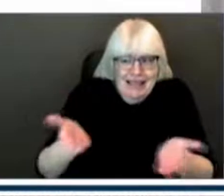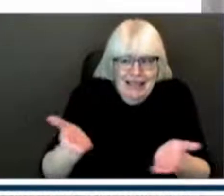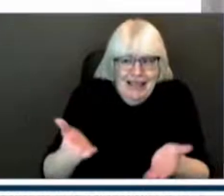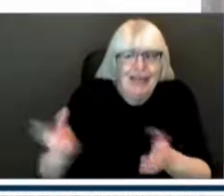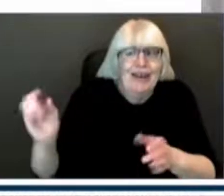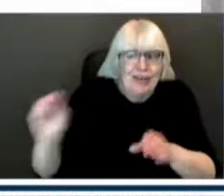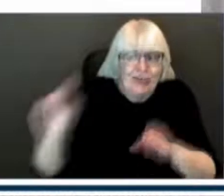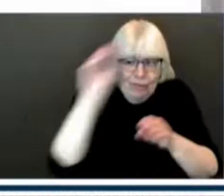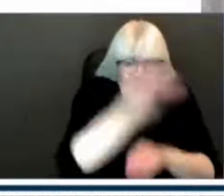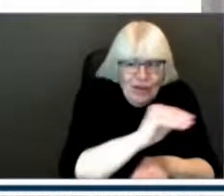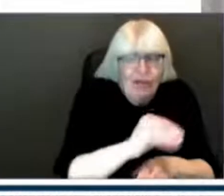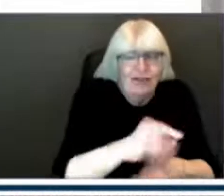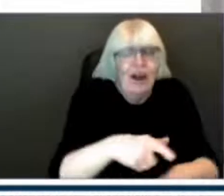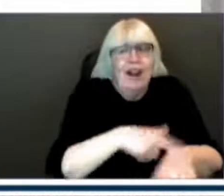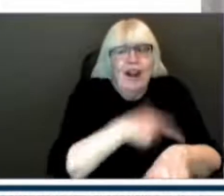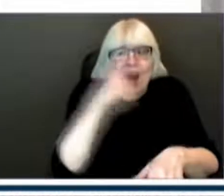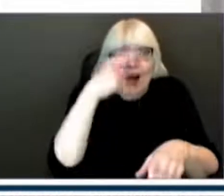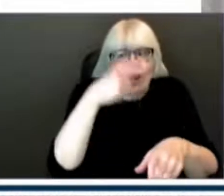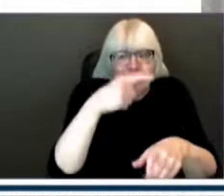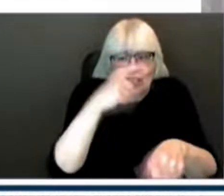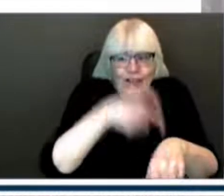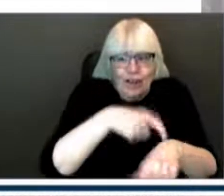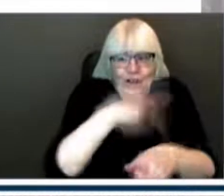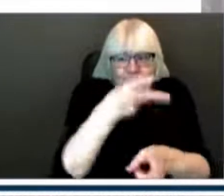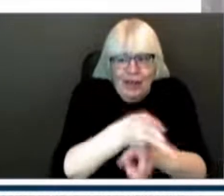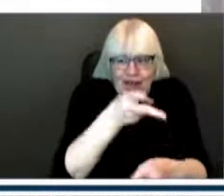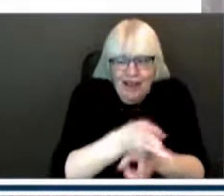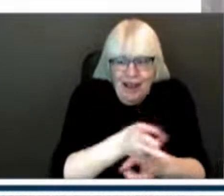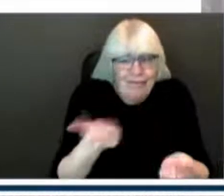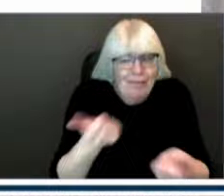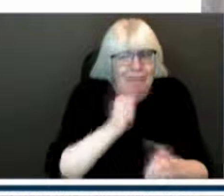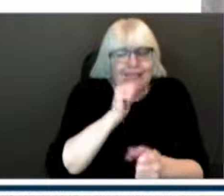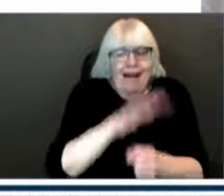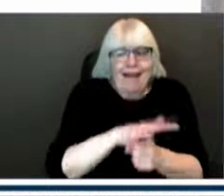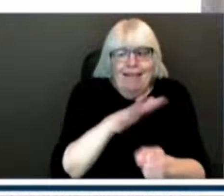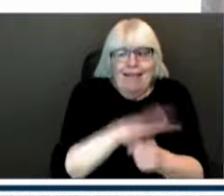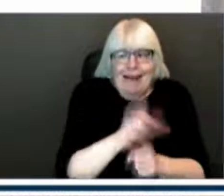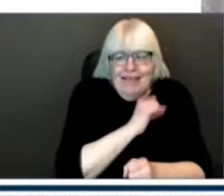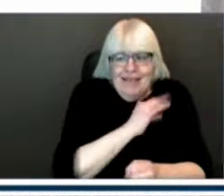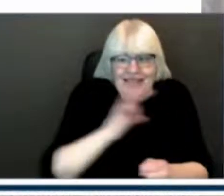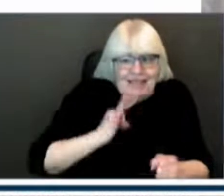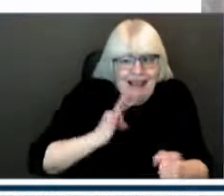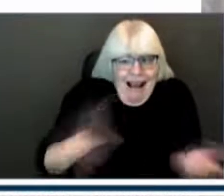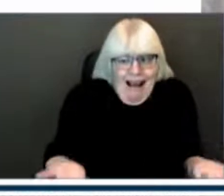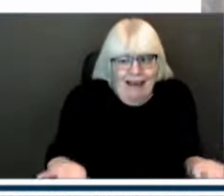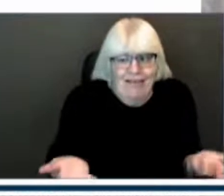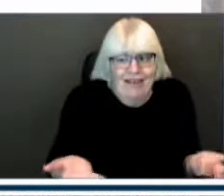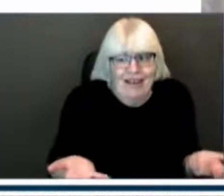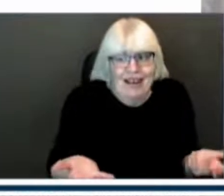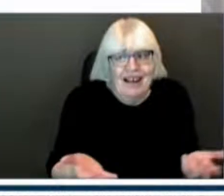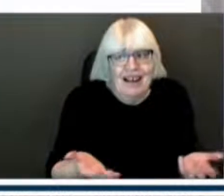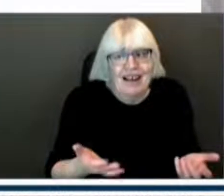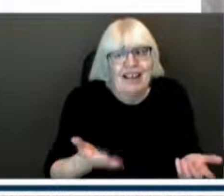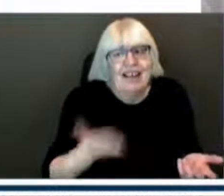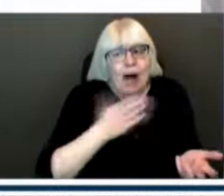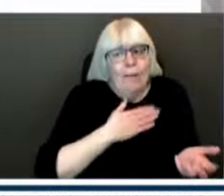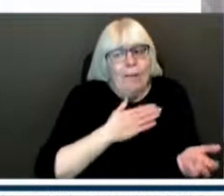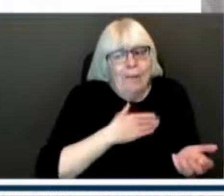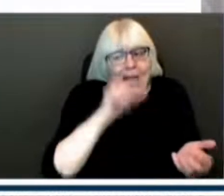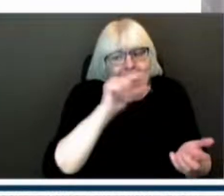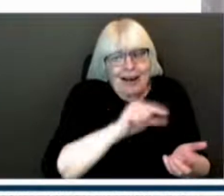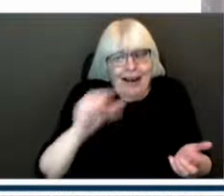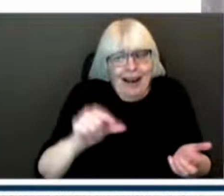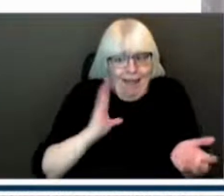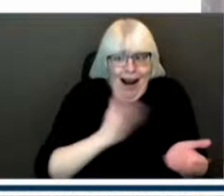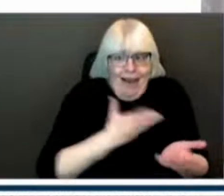trying to, as a government, as still a new government, we have a lot of issues that we have to kind of catch up on and deal with,